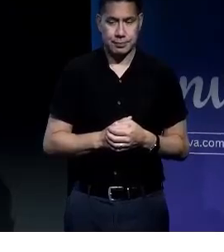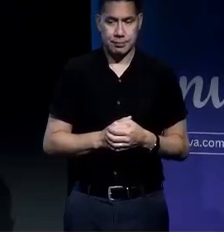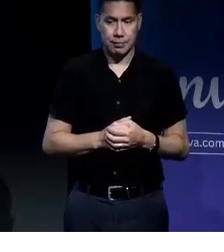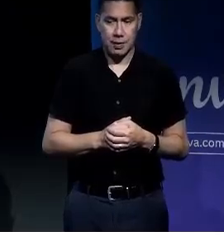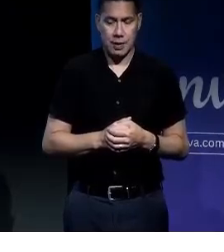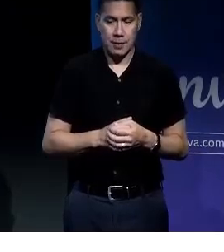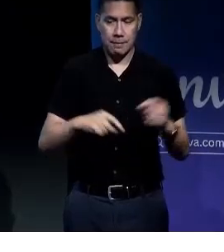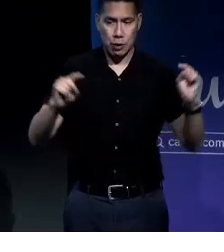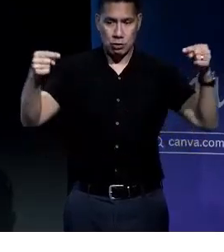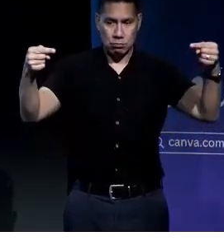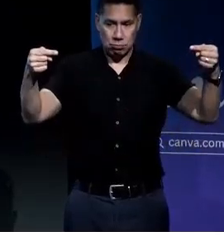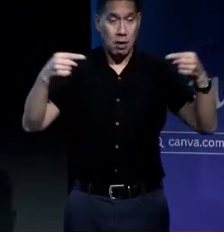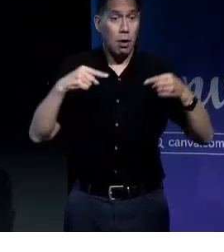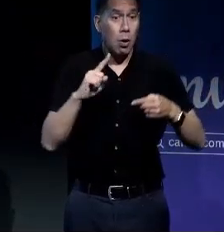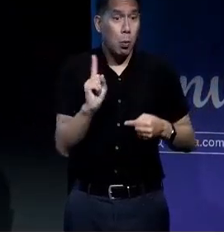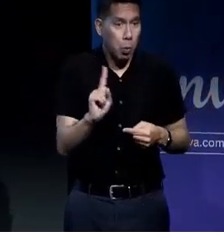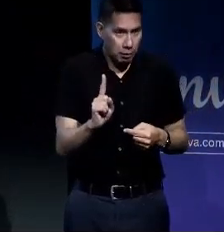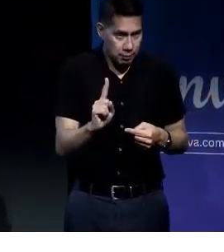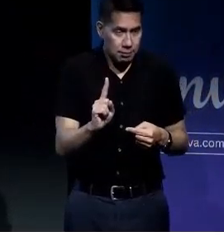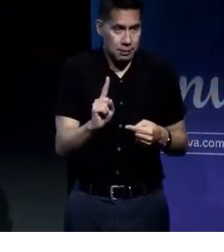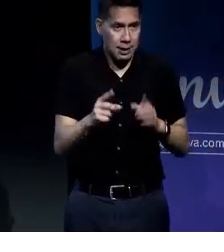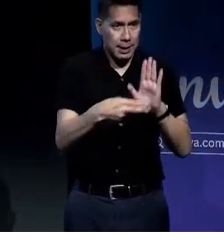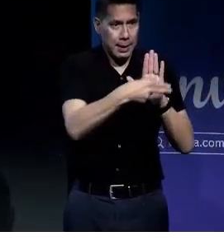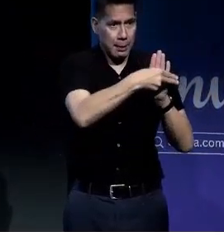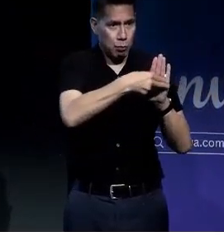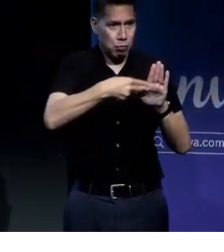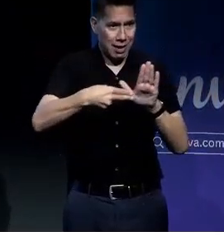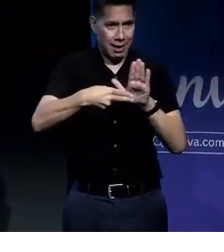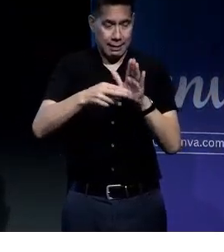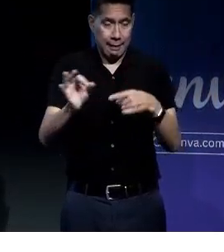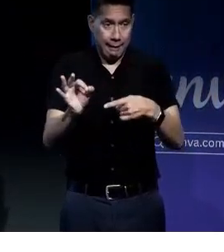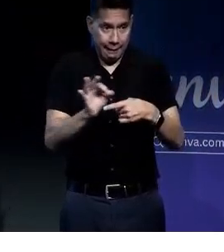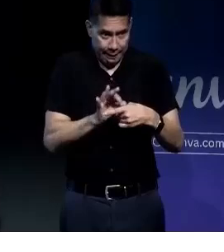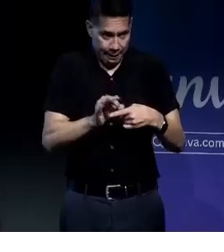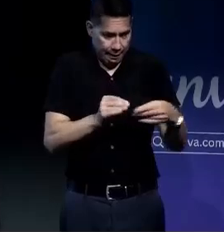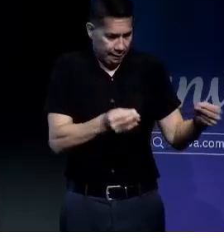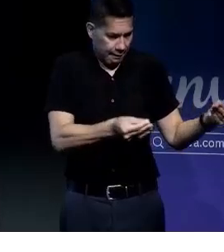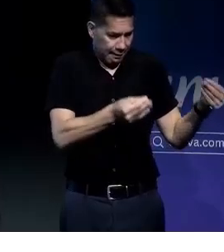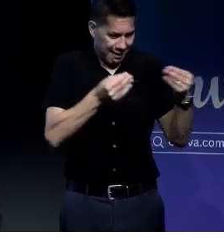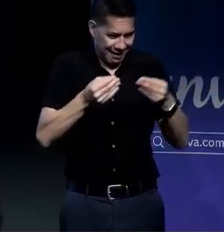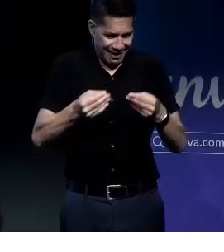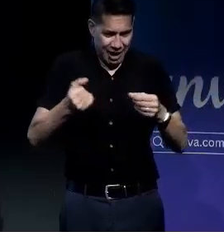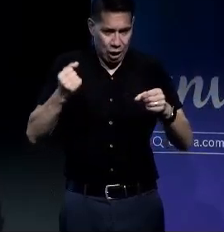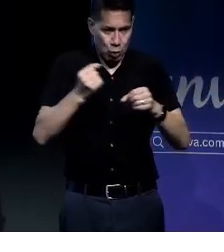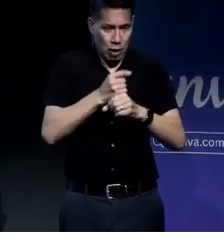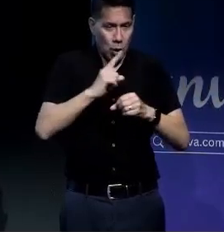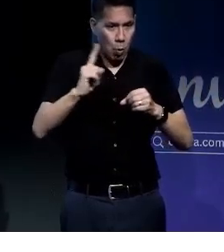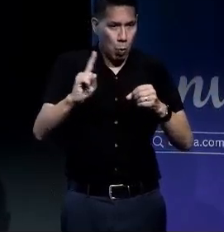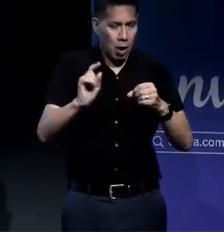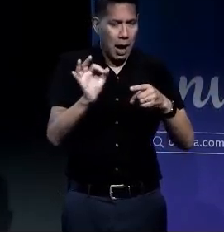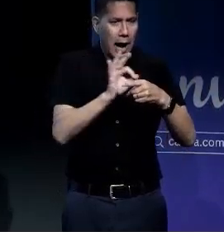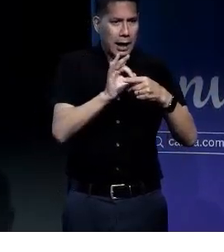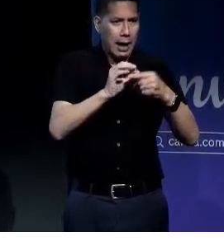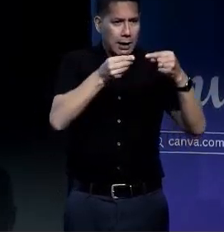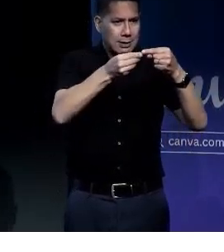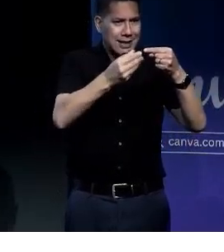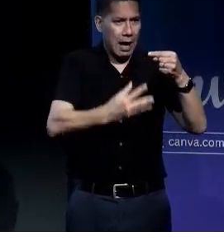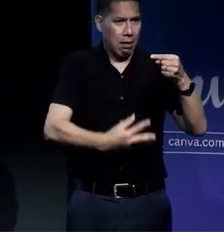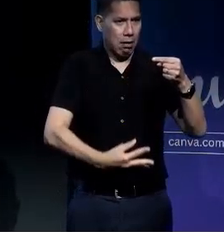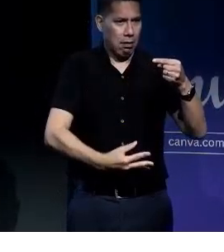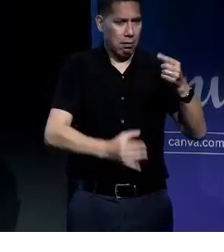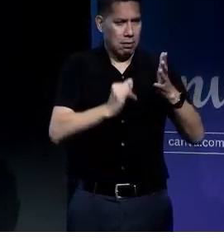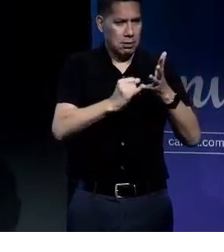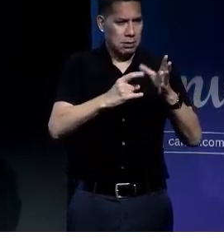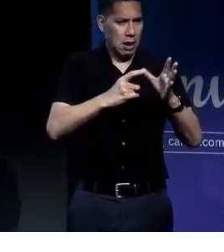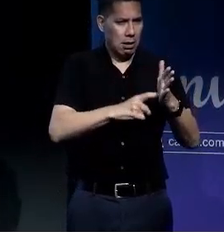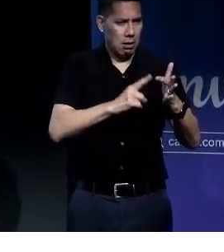first step is to take these brand colours and create a colour scale of them. which is